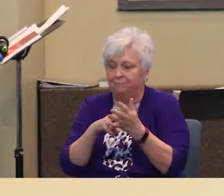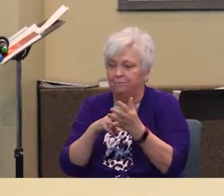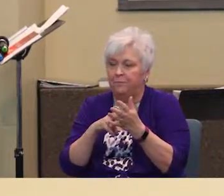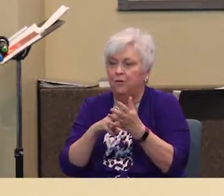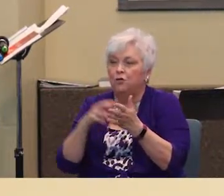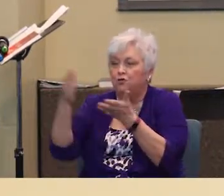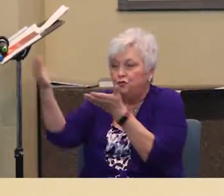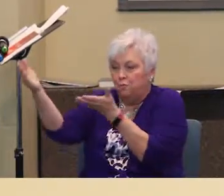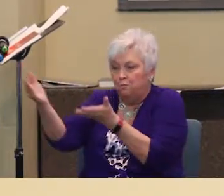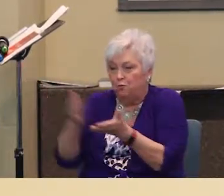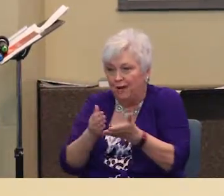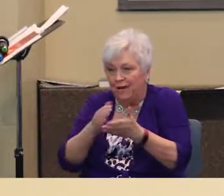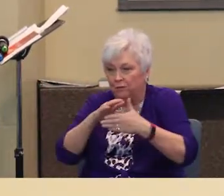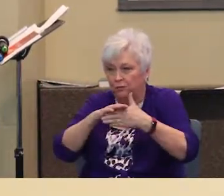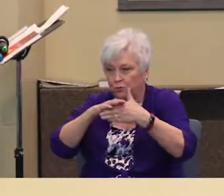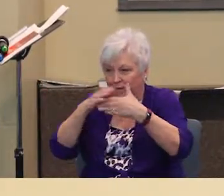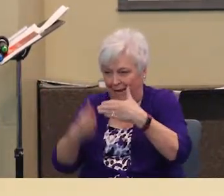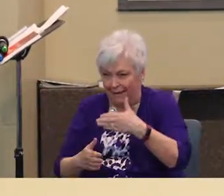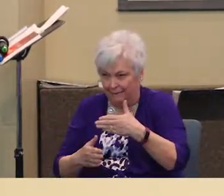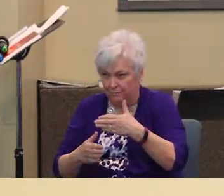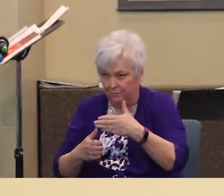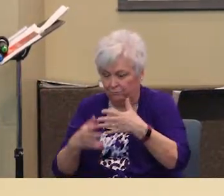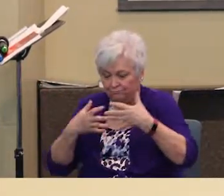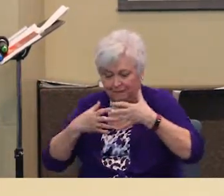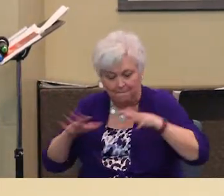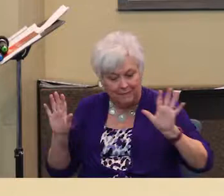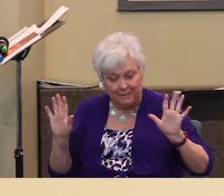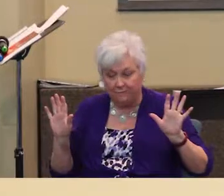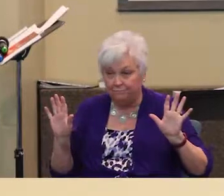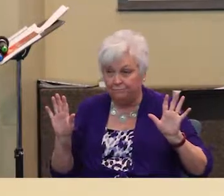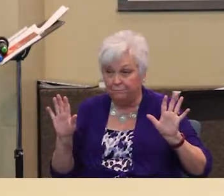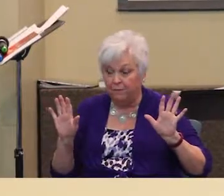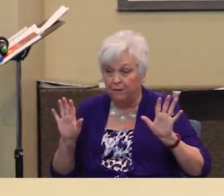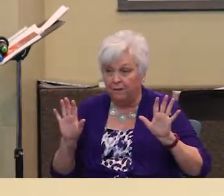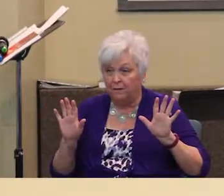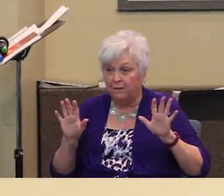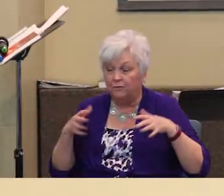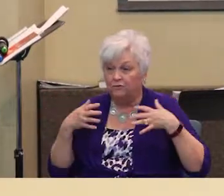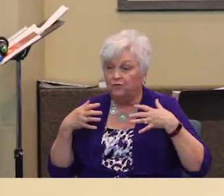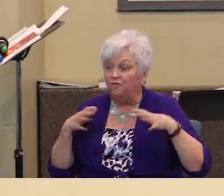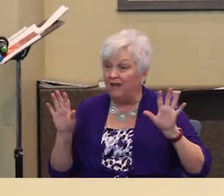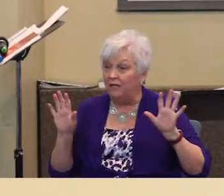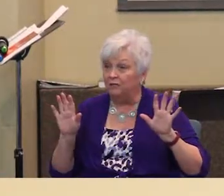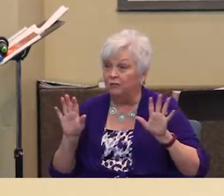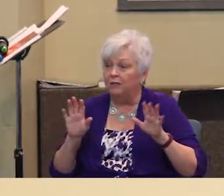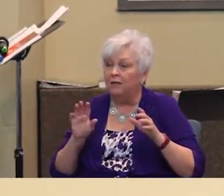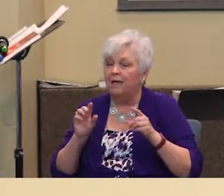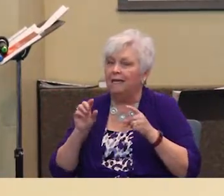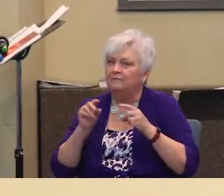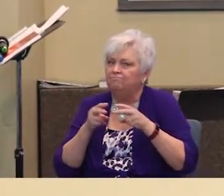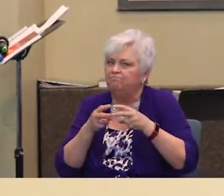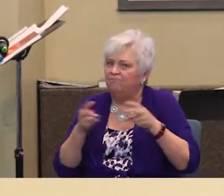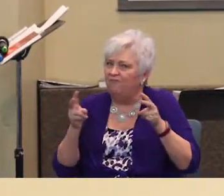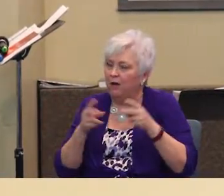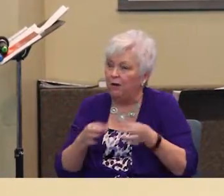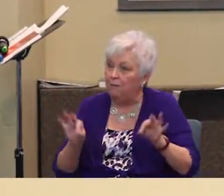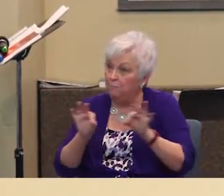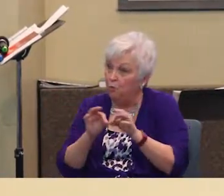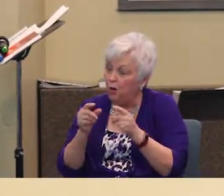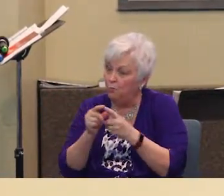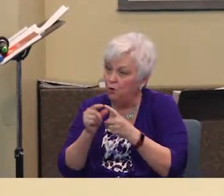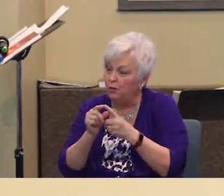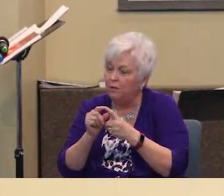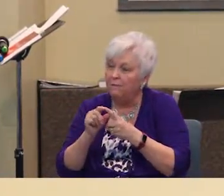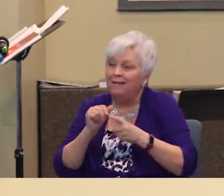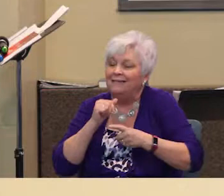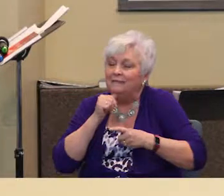an end, to complete, to accomplish. And it's a crucial word because unlike humanity, that